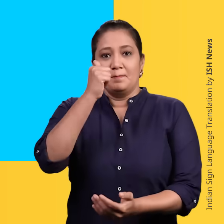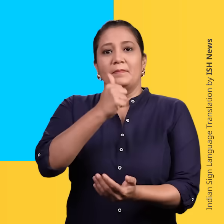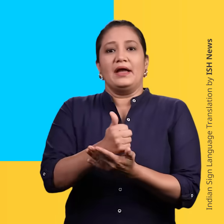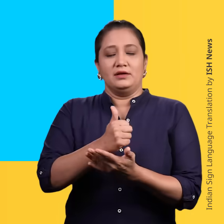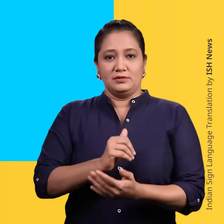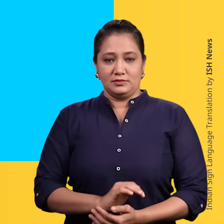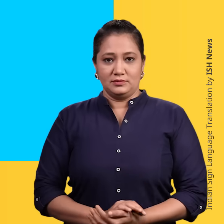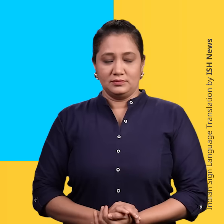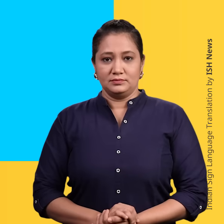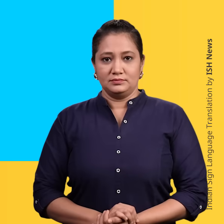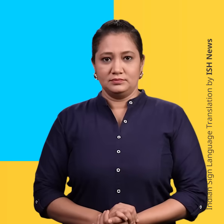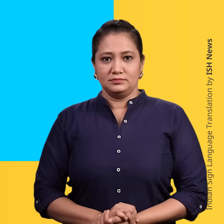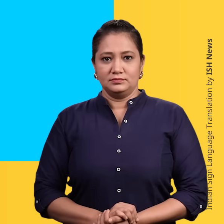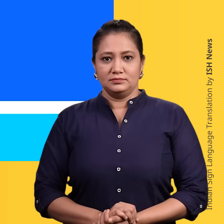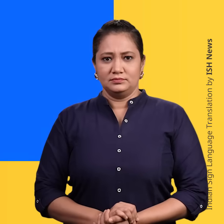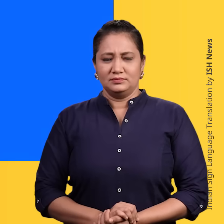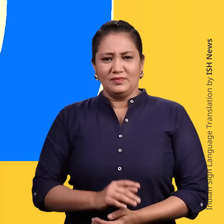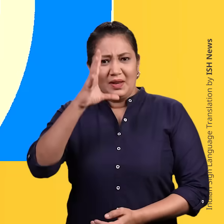Banks.